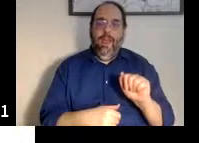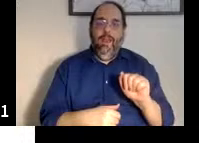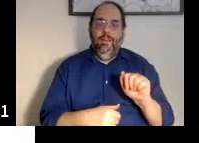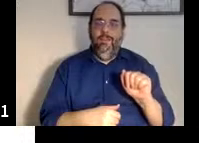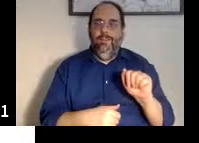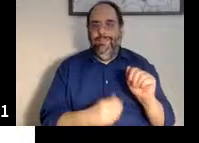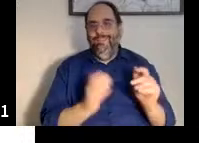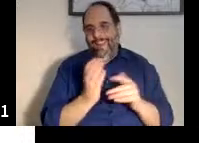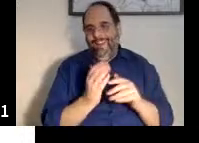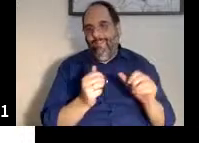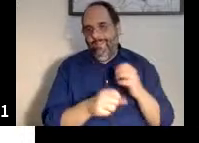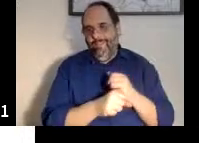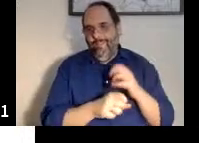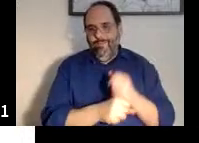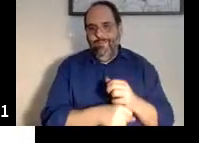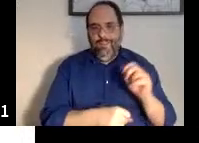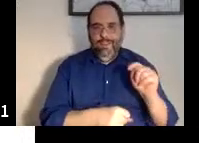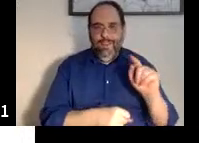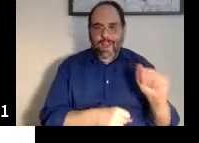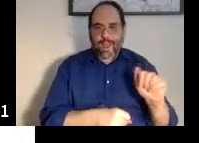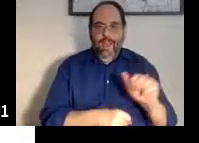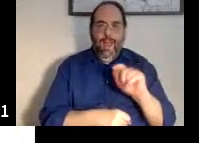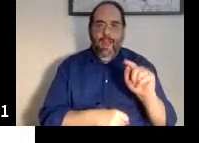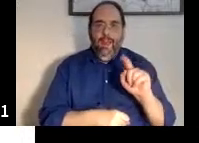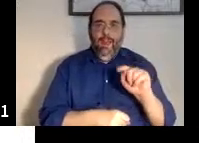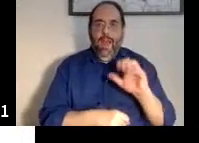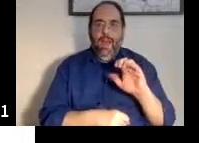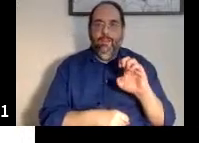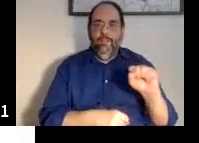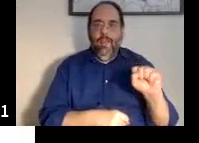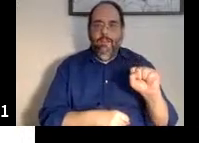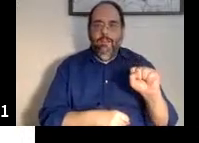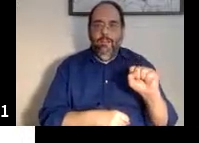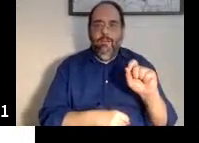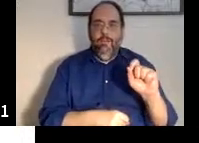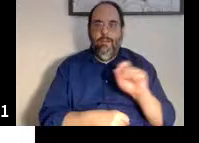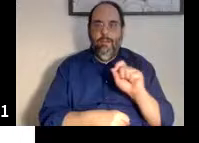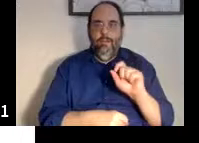for technical assistance, at